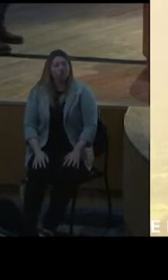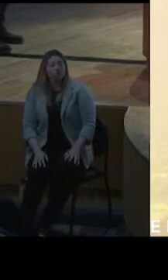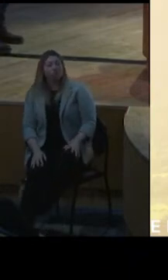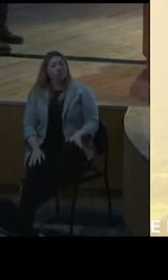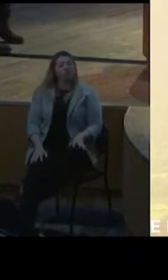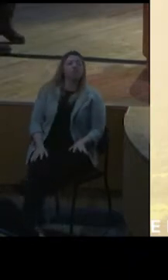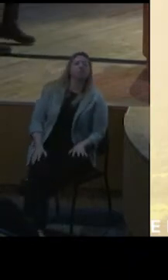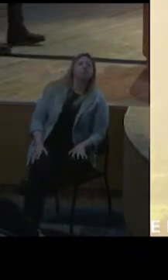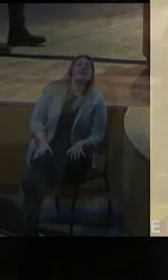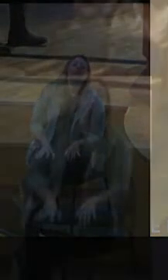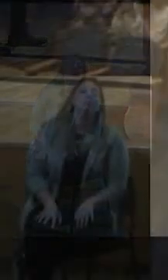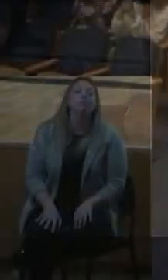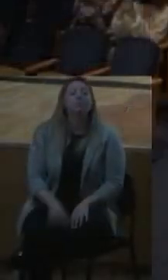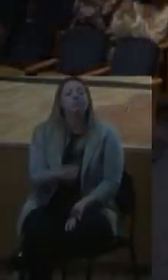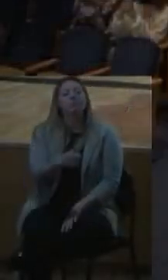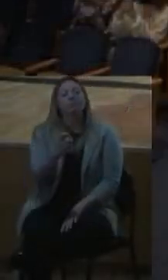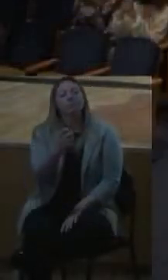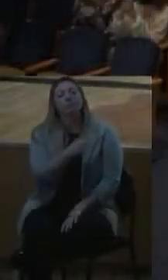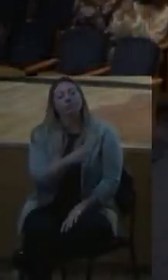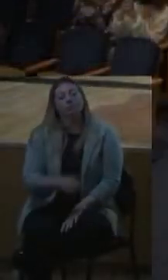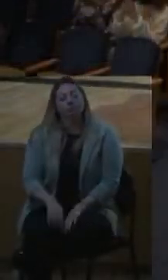Yes.